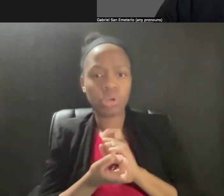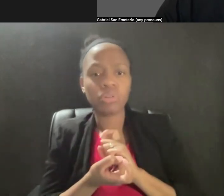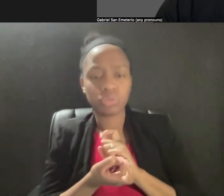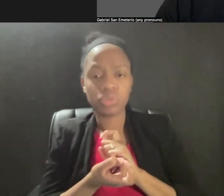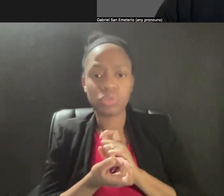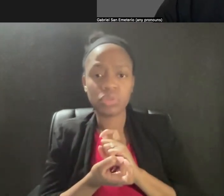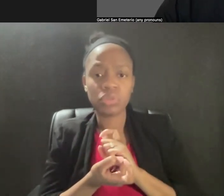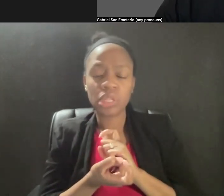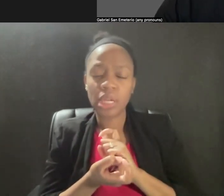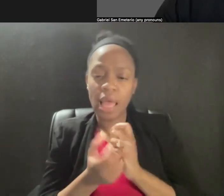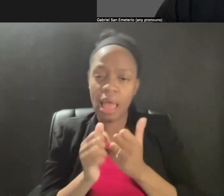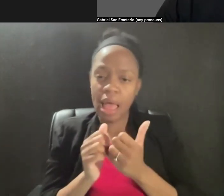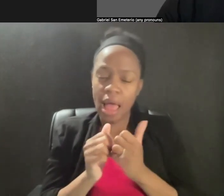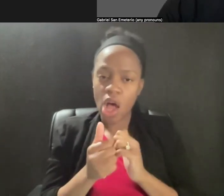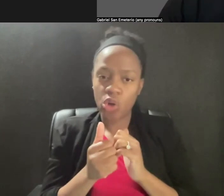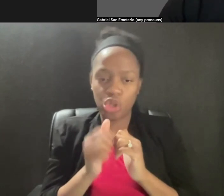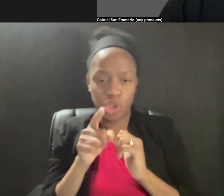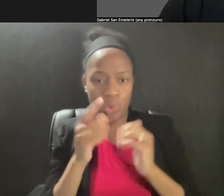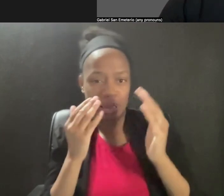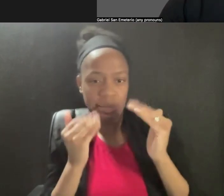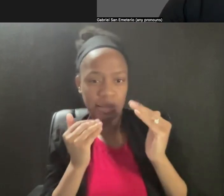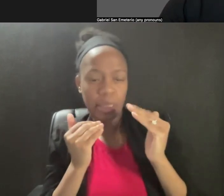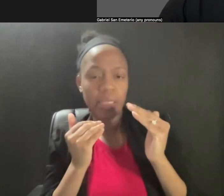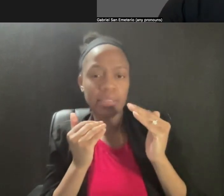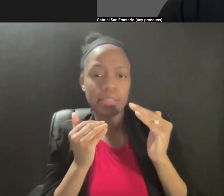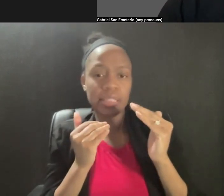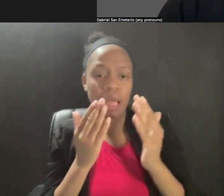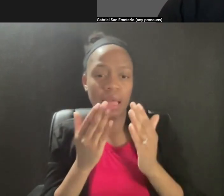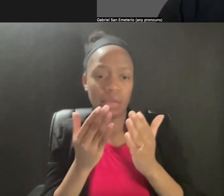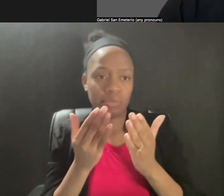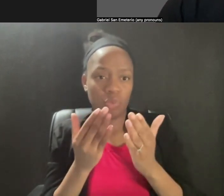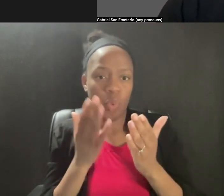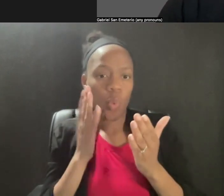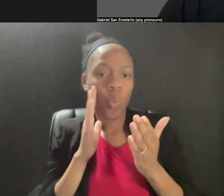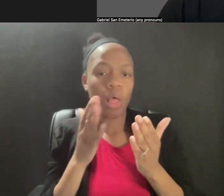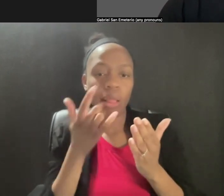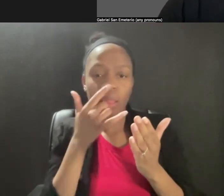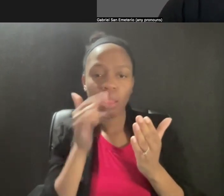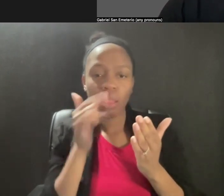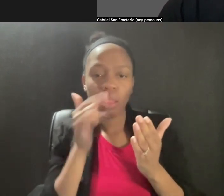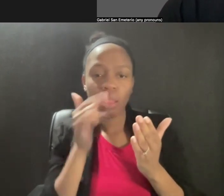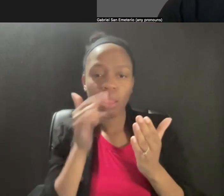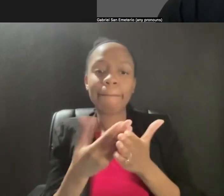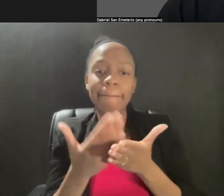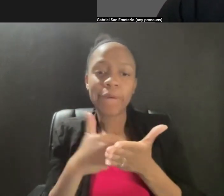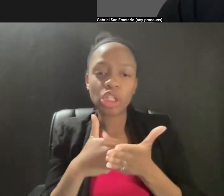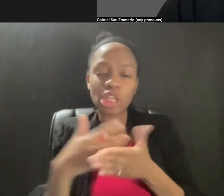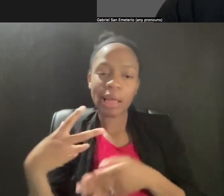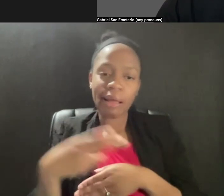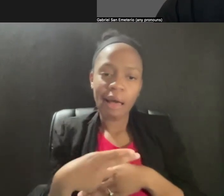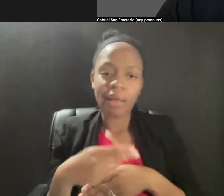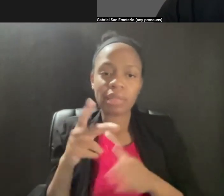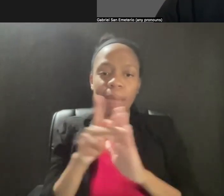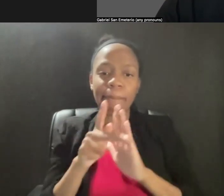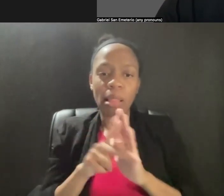do you see it anticipating some of the budget cuts and policy changes that are happening?